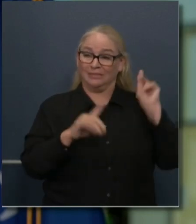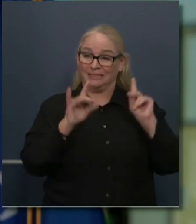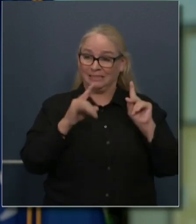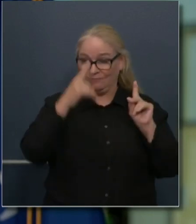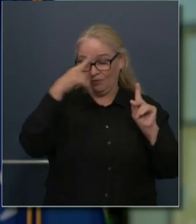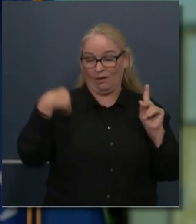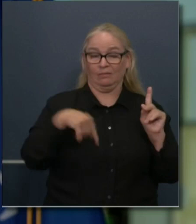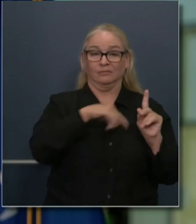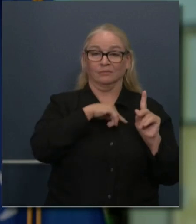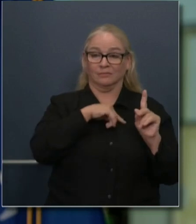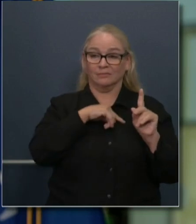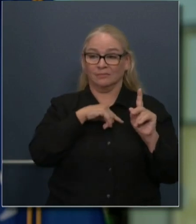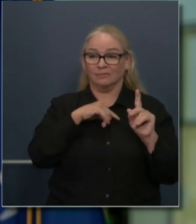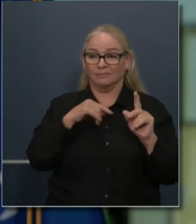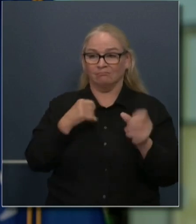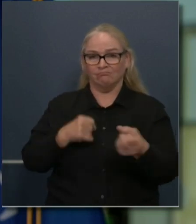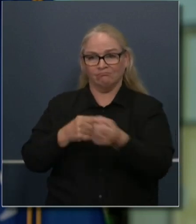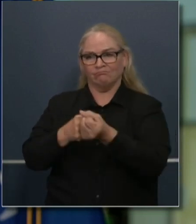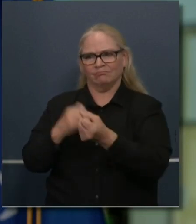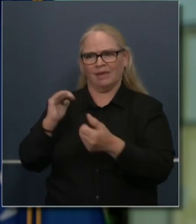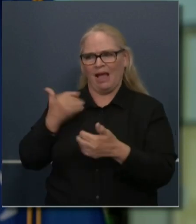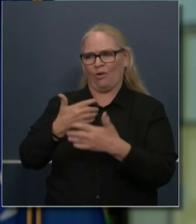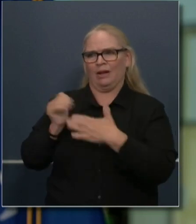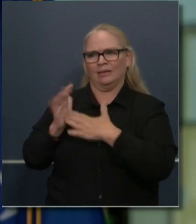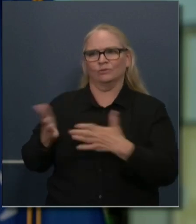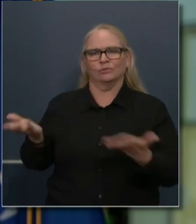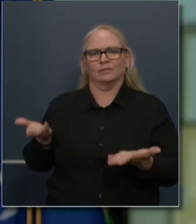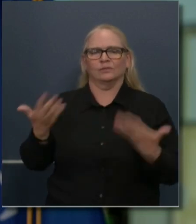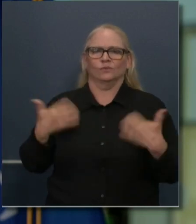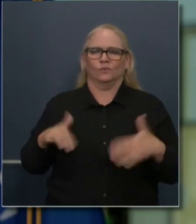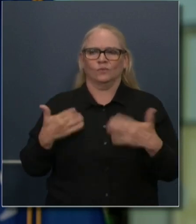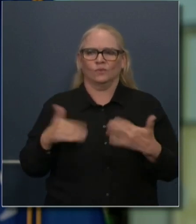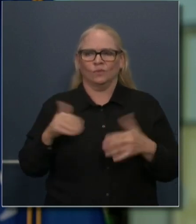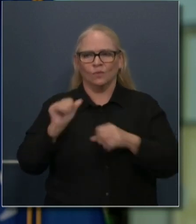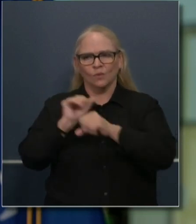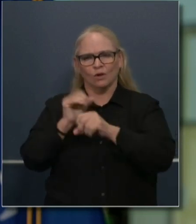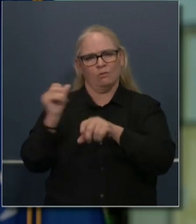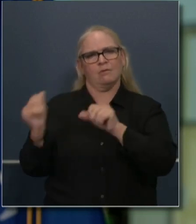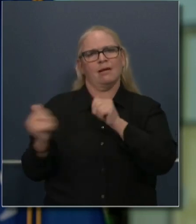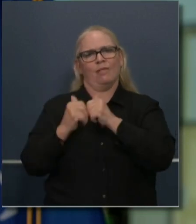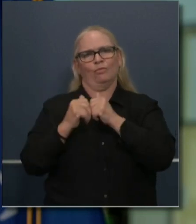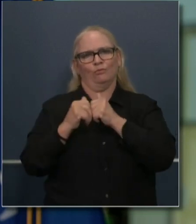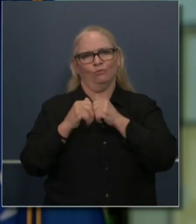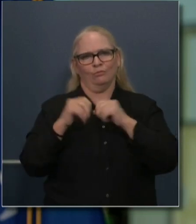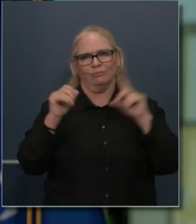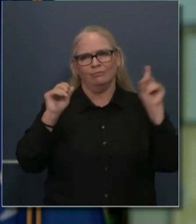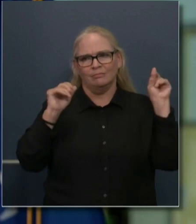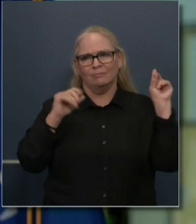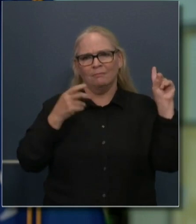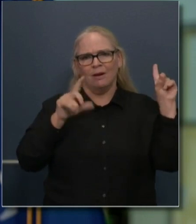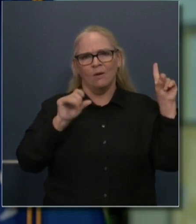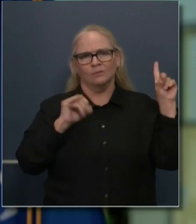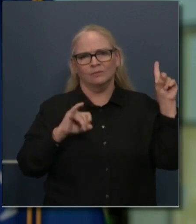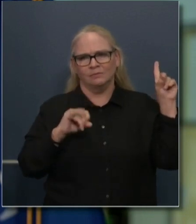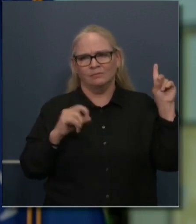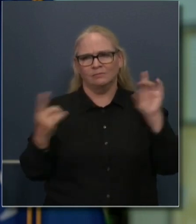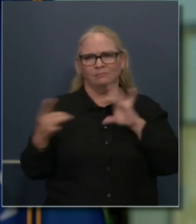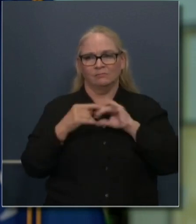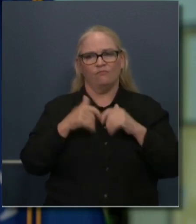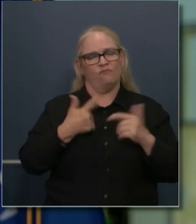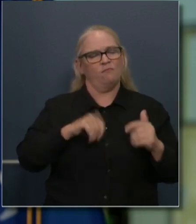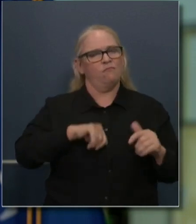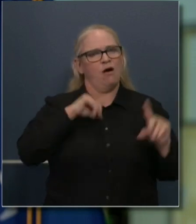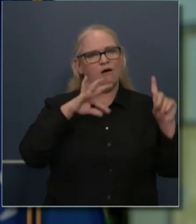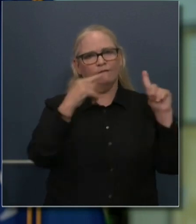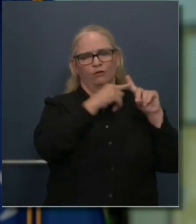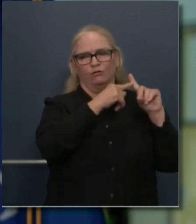state of California and Speaker Pelosi and her colleagues. And I couldn't be more proud of her and them and